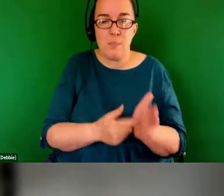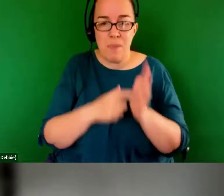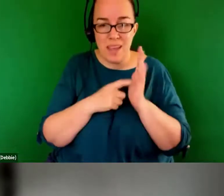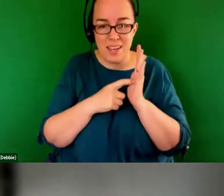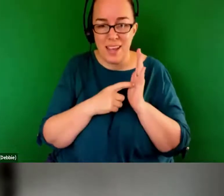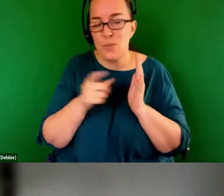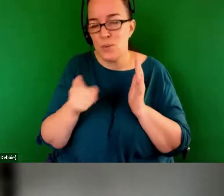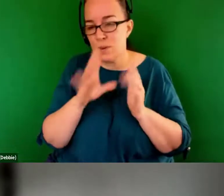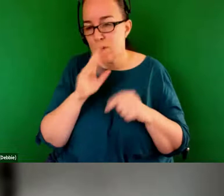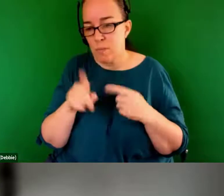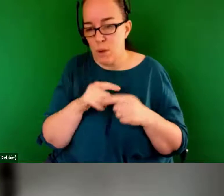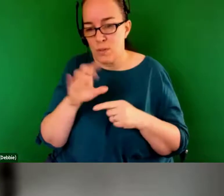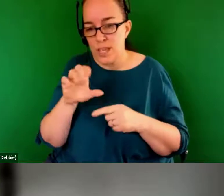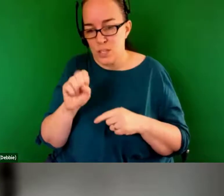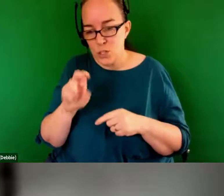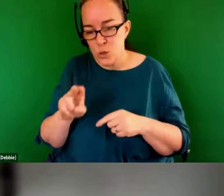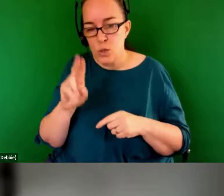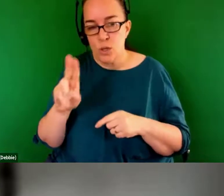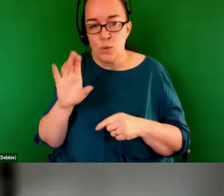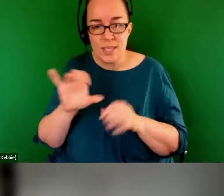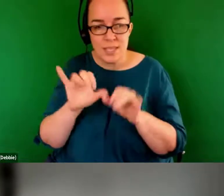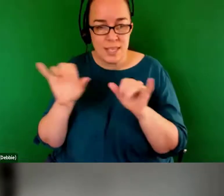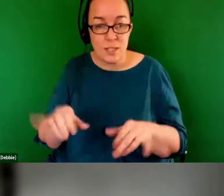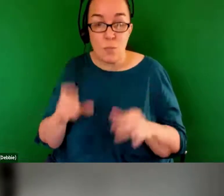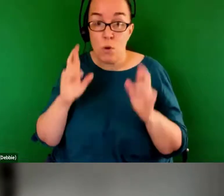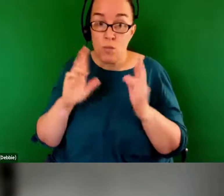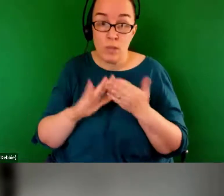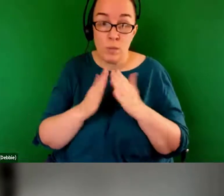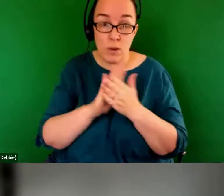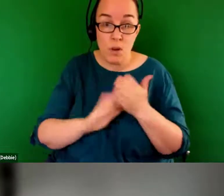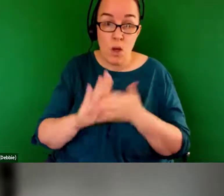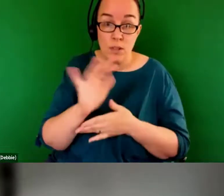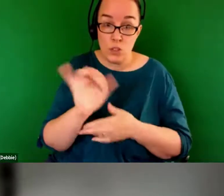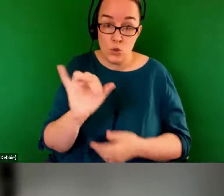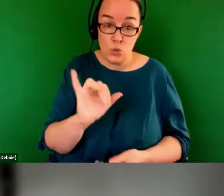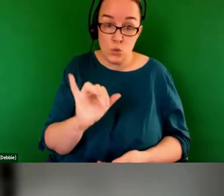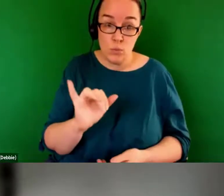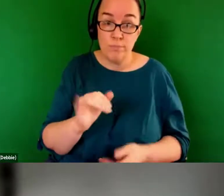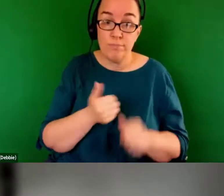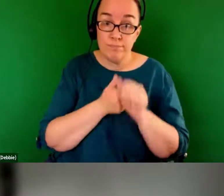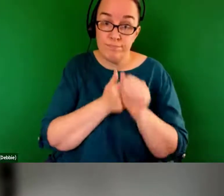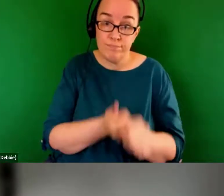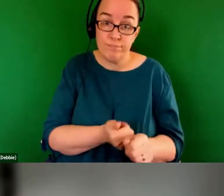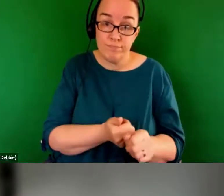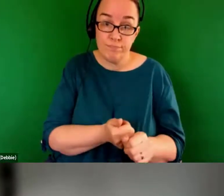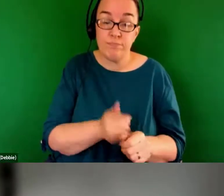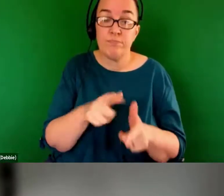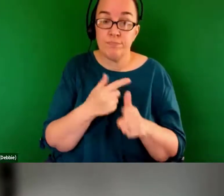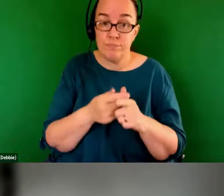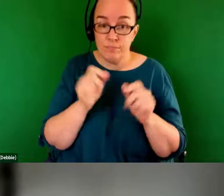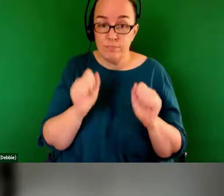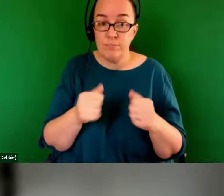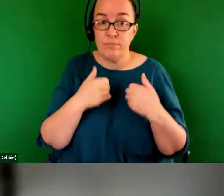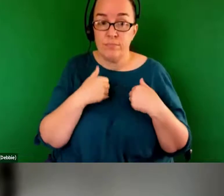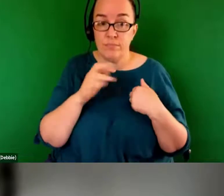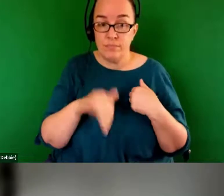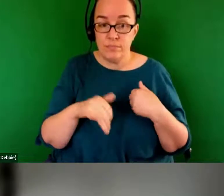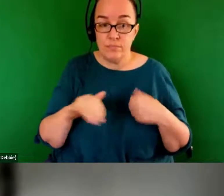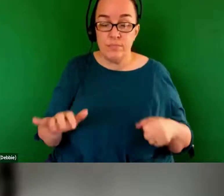with the CSU and the UC system, and hopefully the community colleges will follow too, so that we can have that